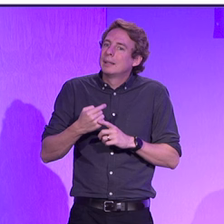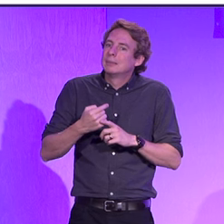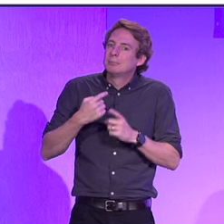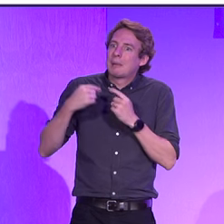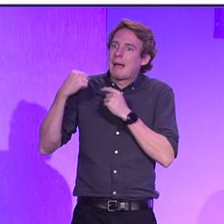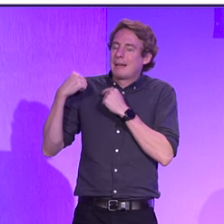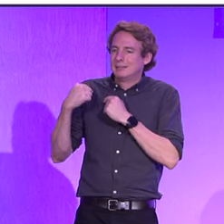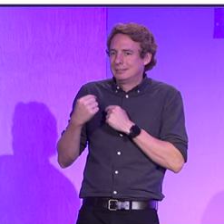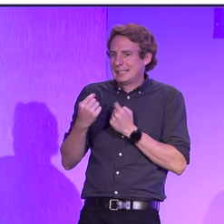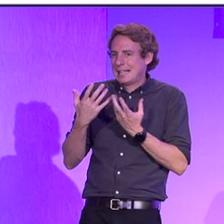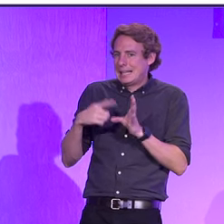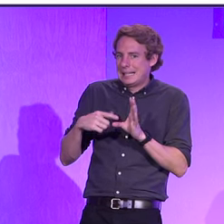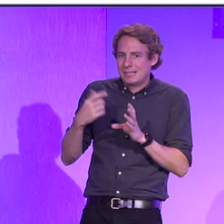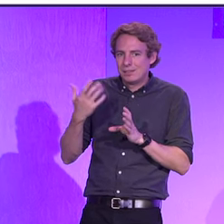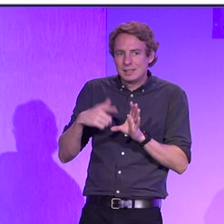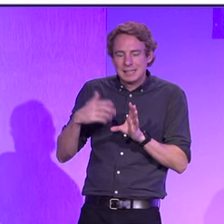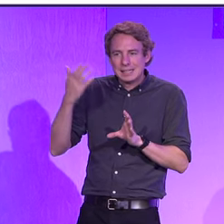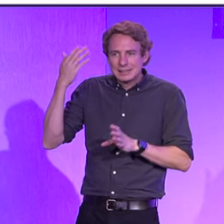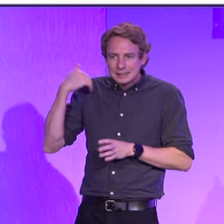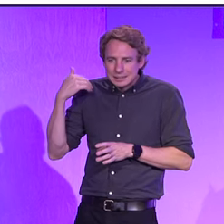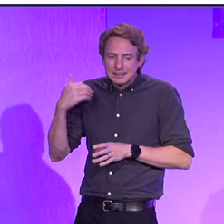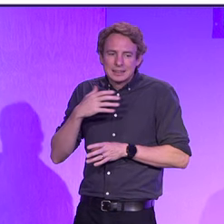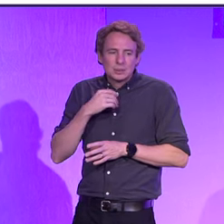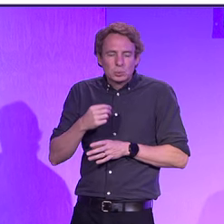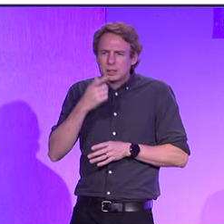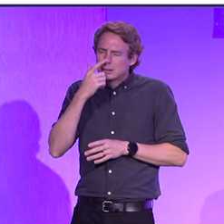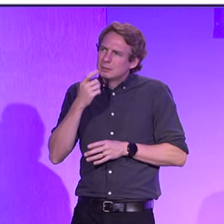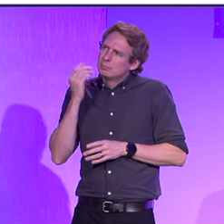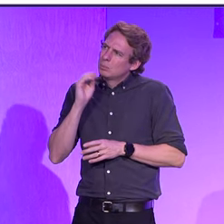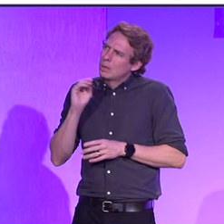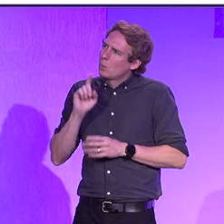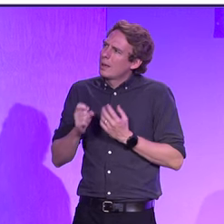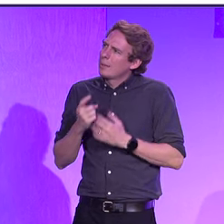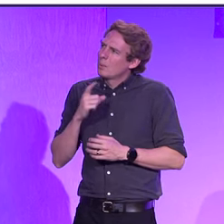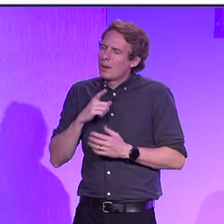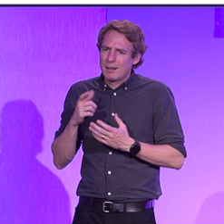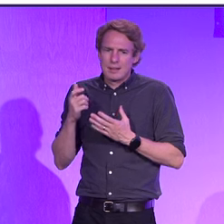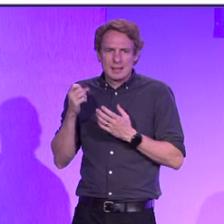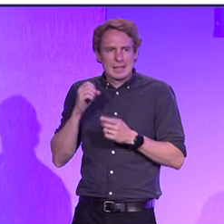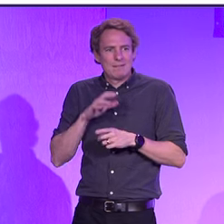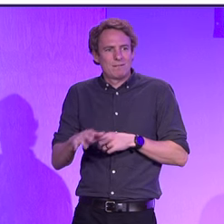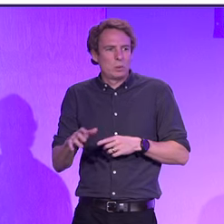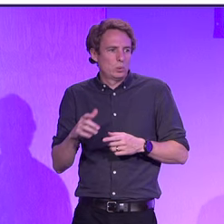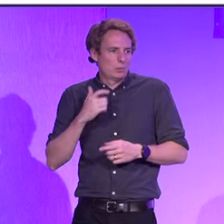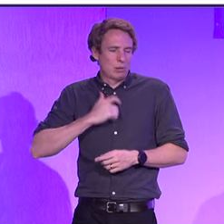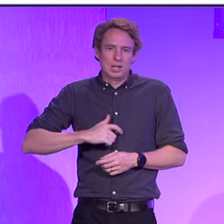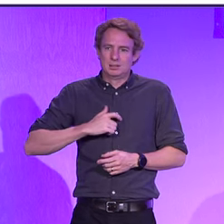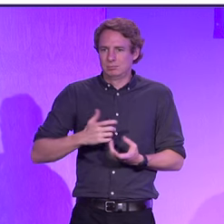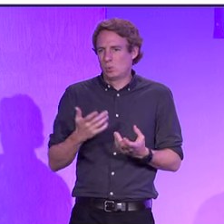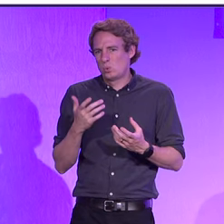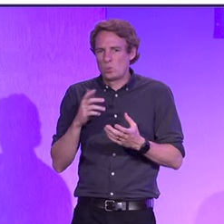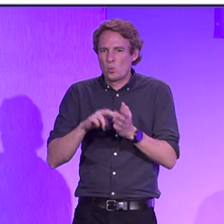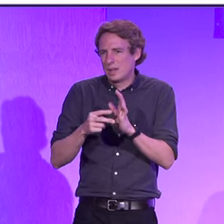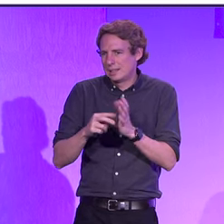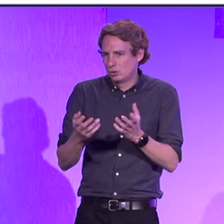and understand what was going on and be with these people, because it really does influence like who you are as an